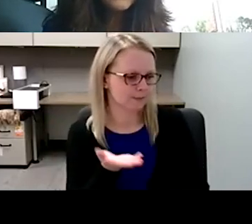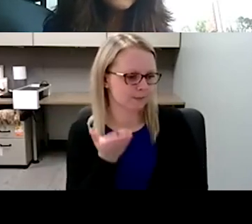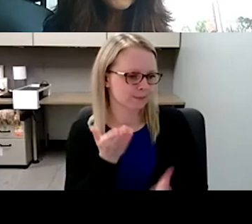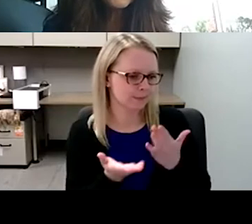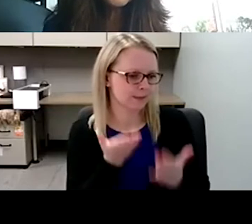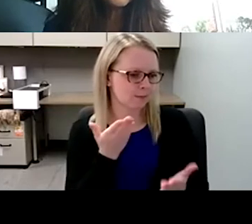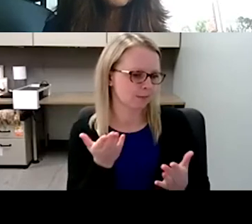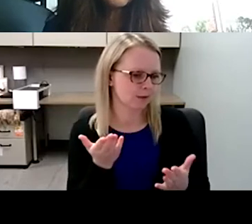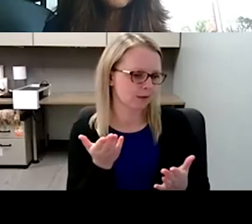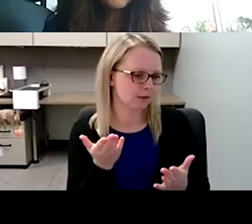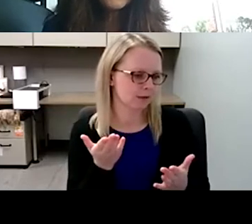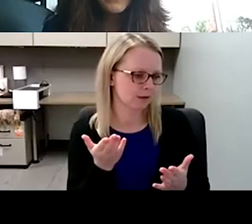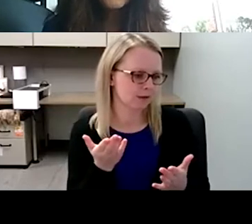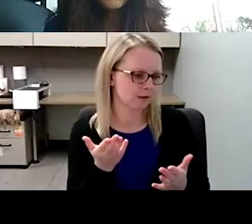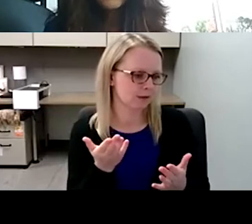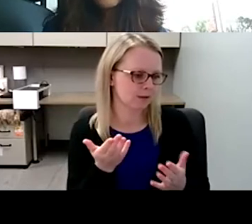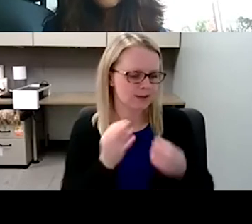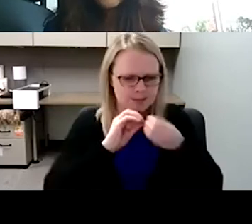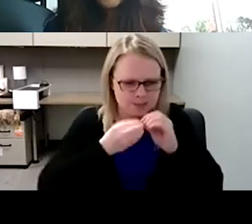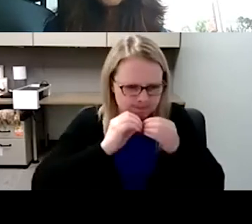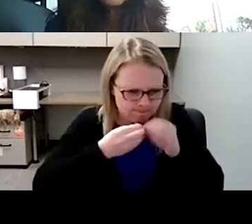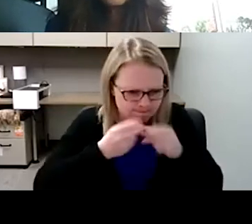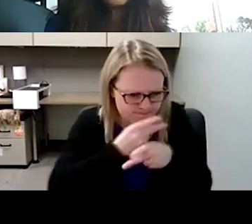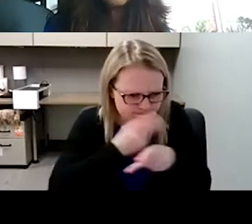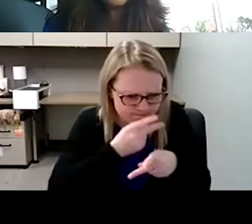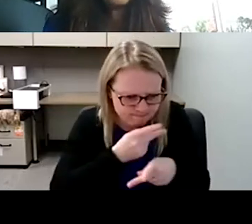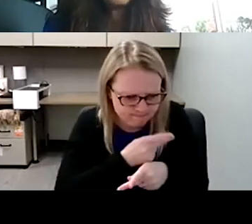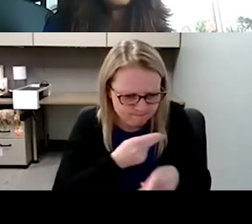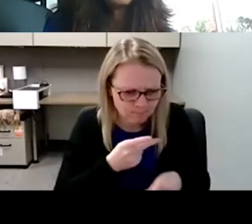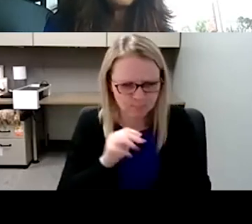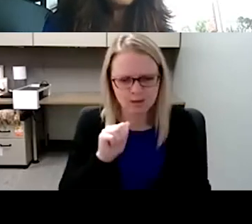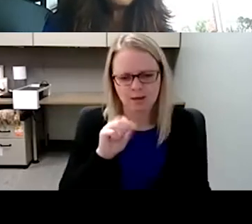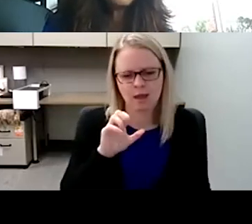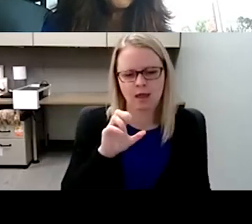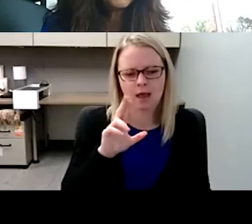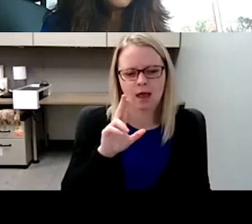the lines of crunching numbers, actuarial type. And